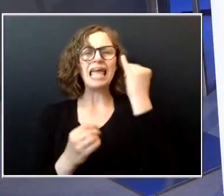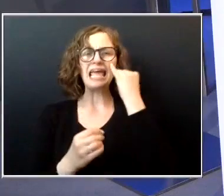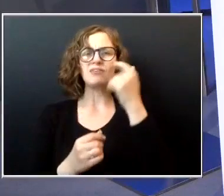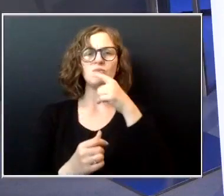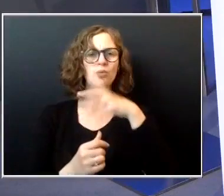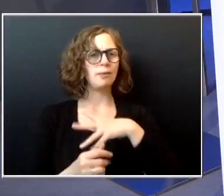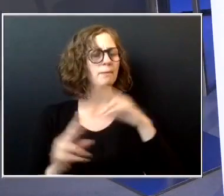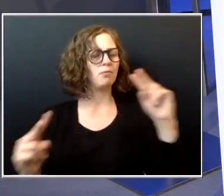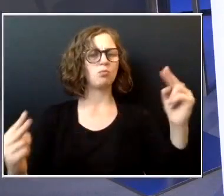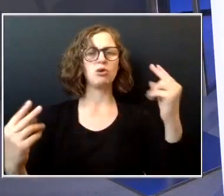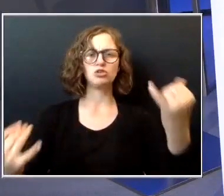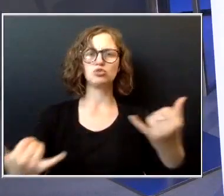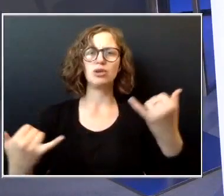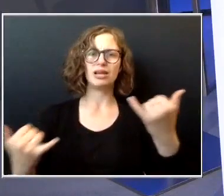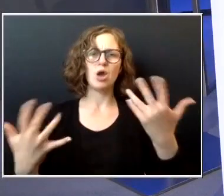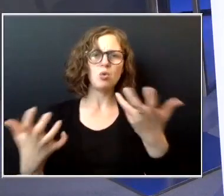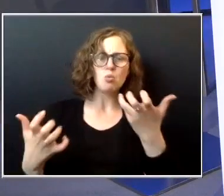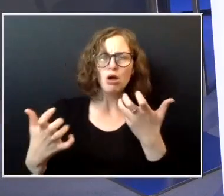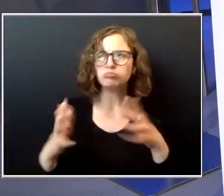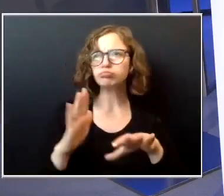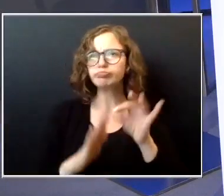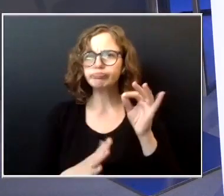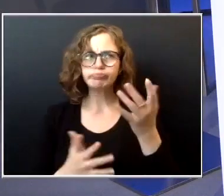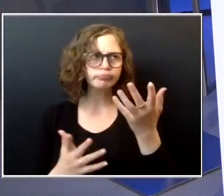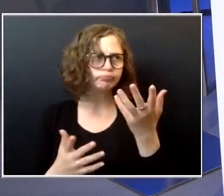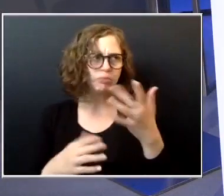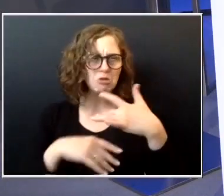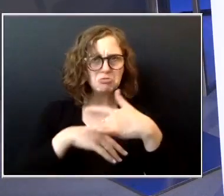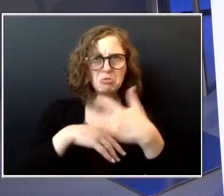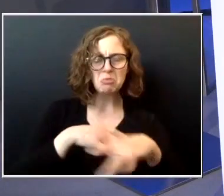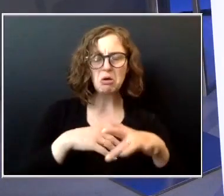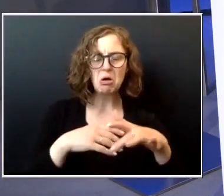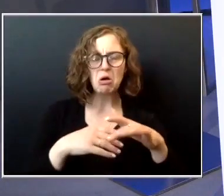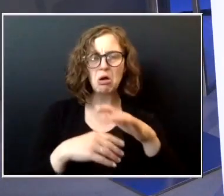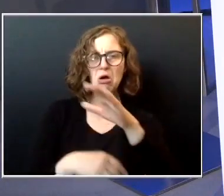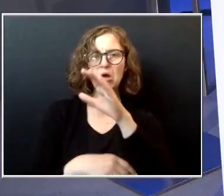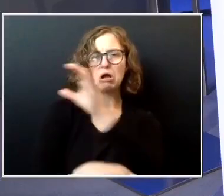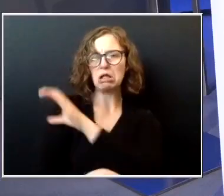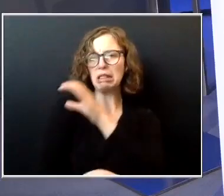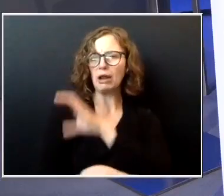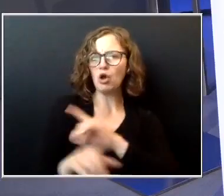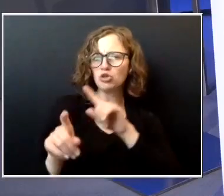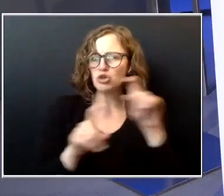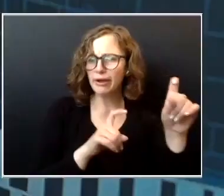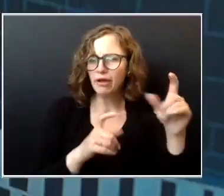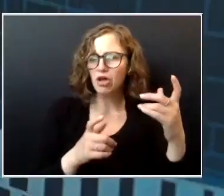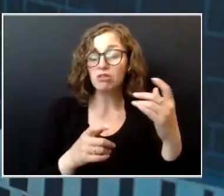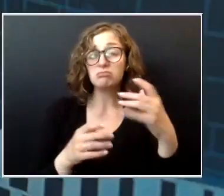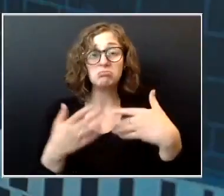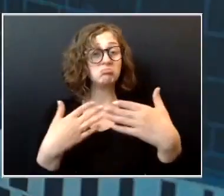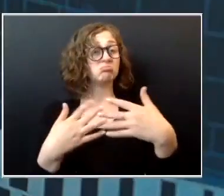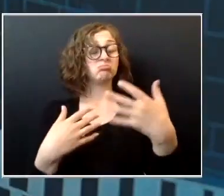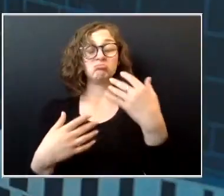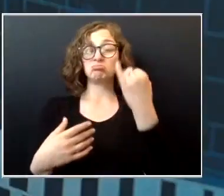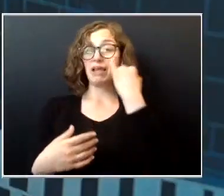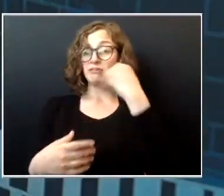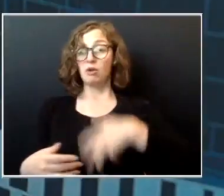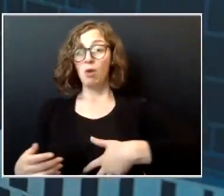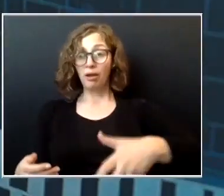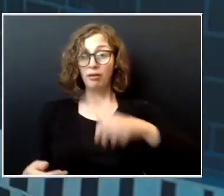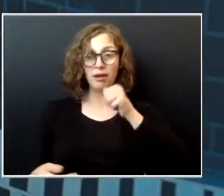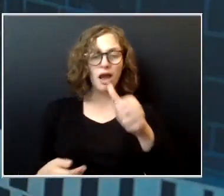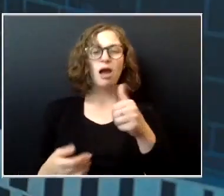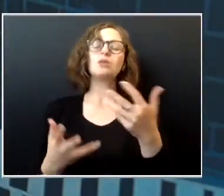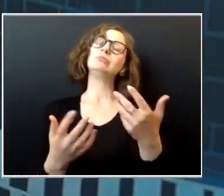is a trial, pregnancy or not? Just women. We need more women involved. Where can they go? Sure. They're actually, so both Novo